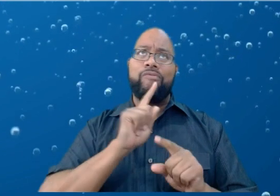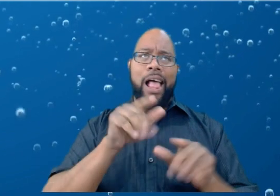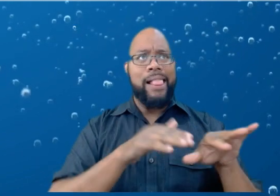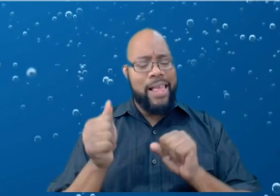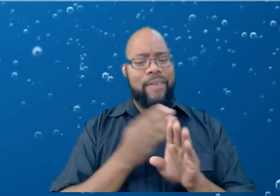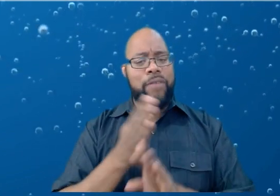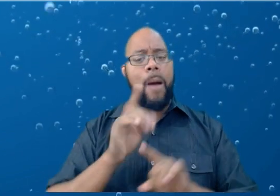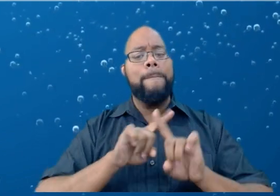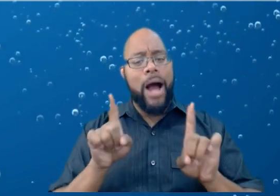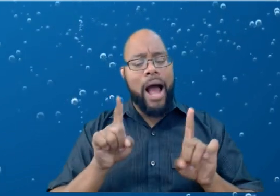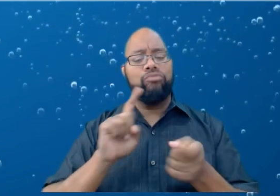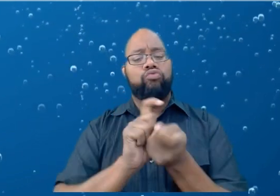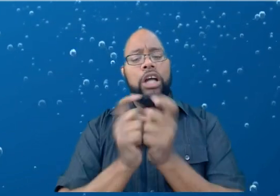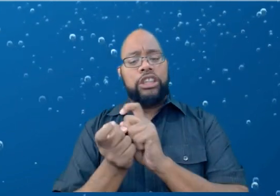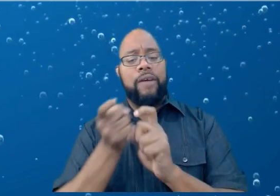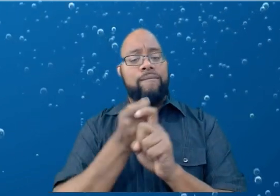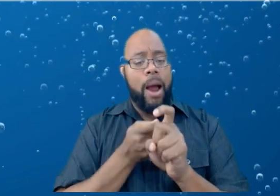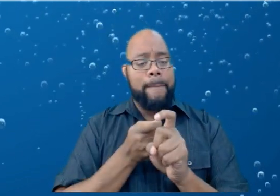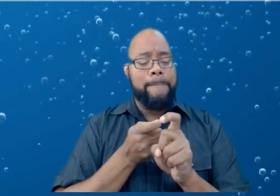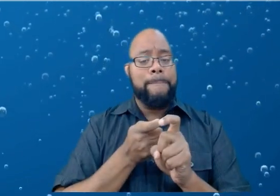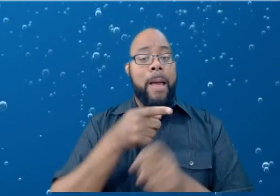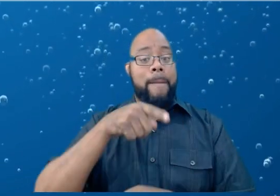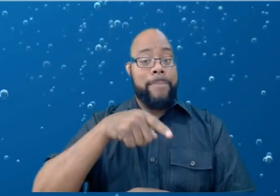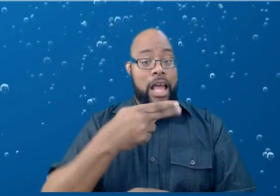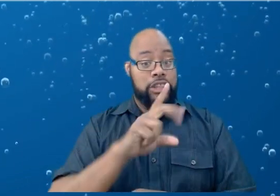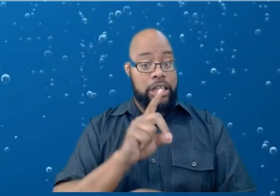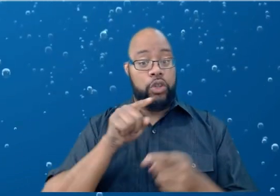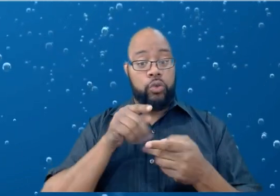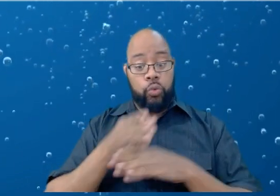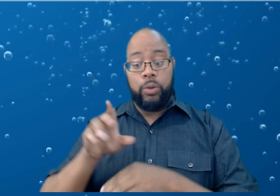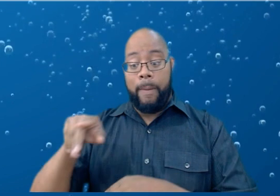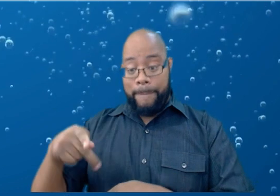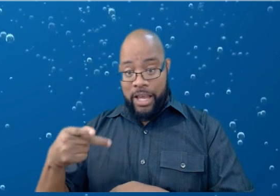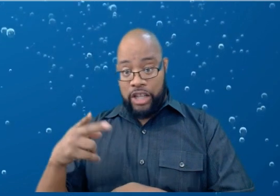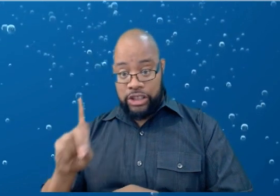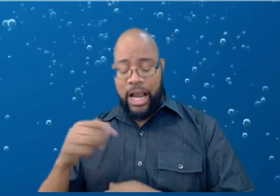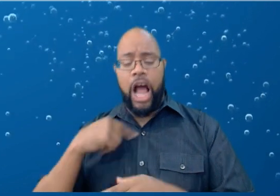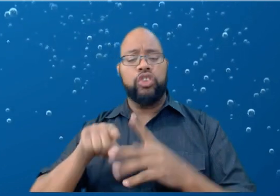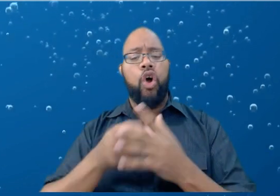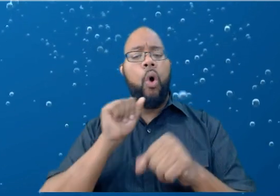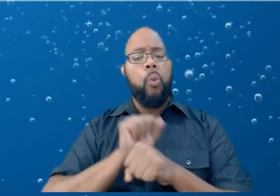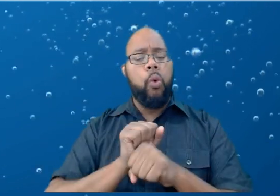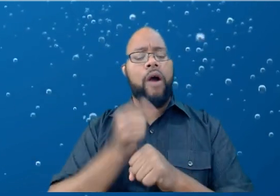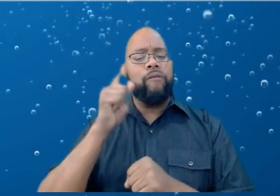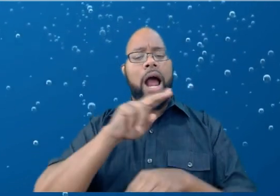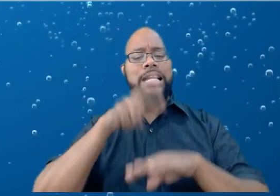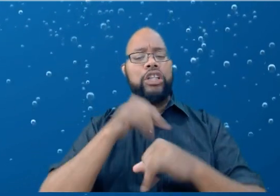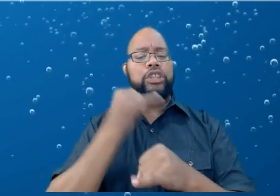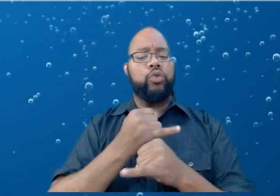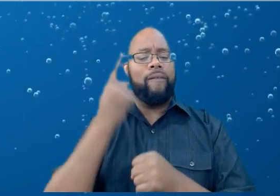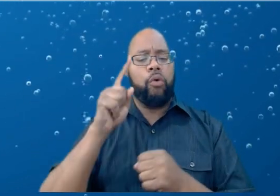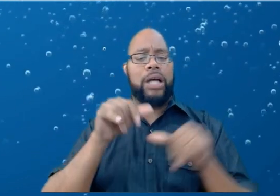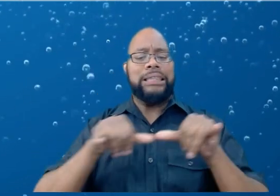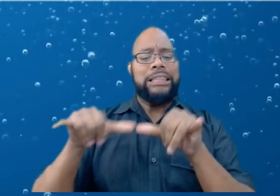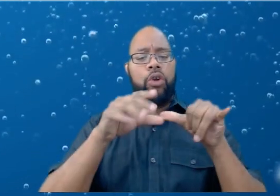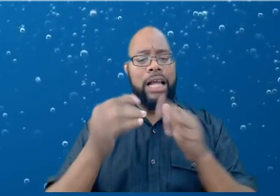leaving the field, well, not really leaving the field, but in transitioning from the doctorate work to the postdoc, I started working for the